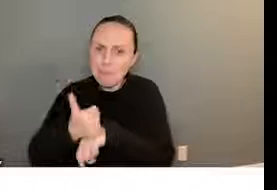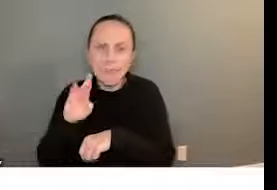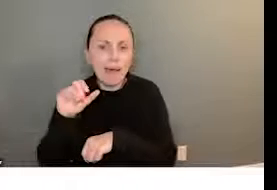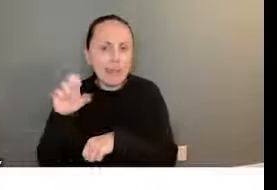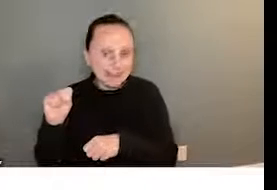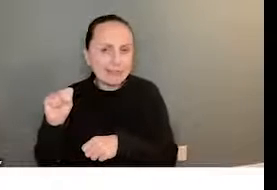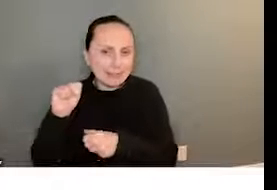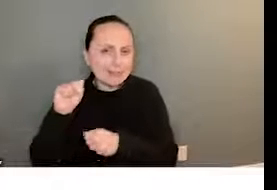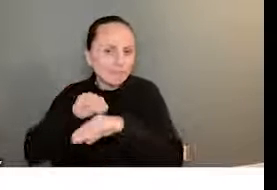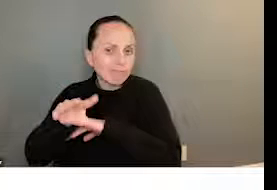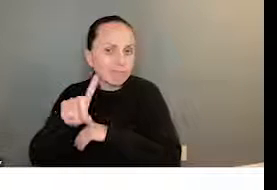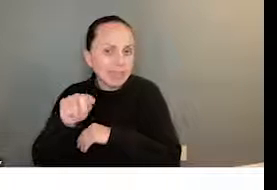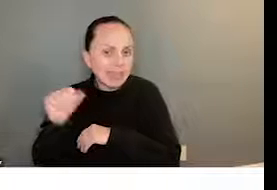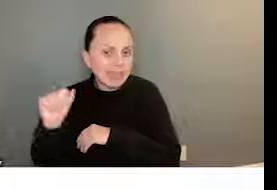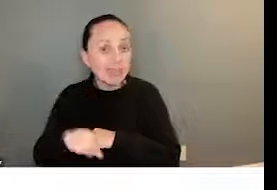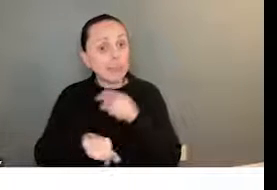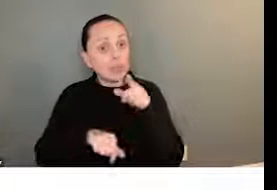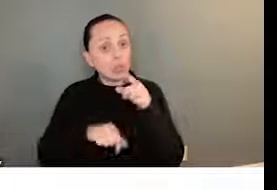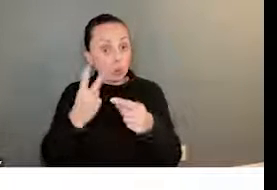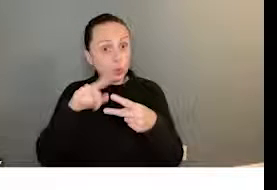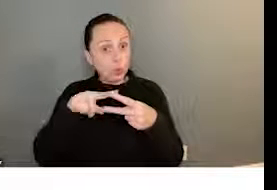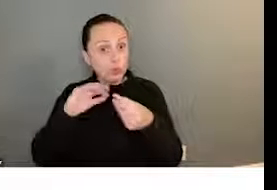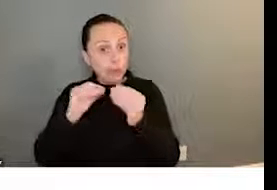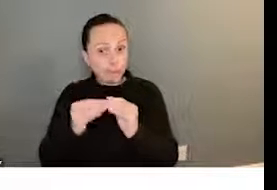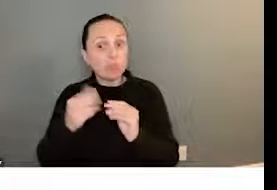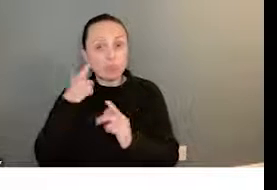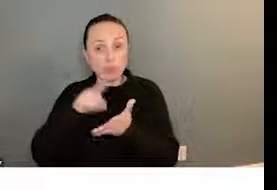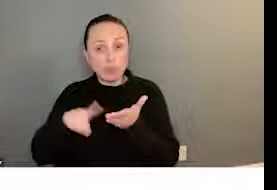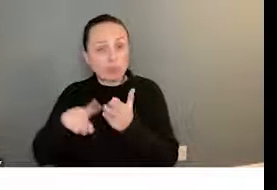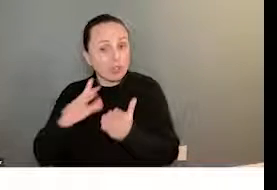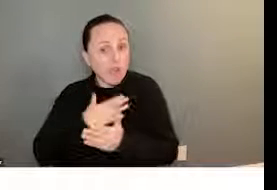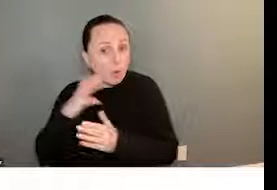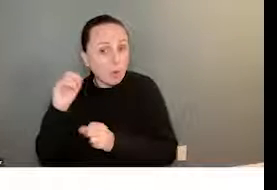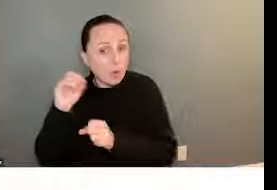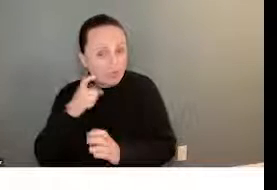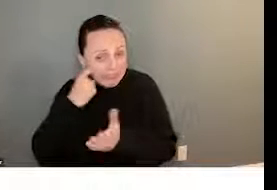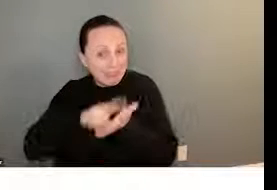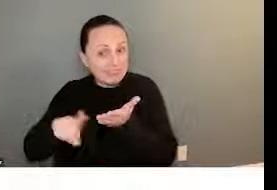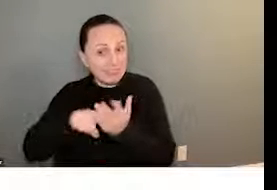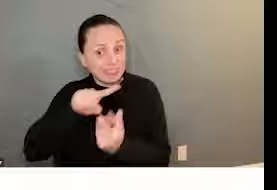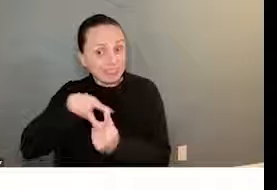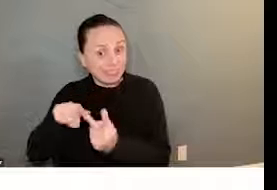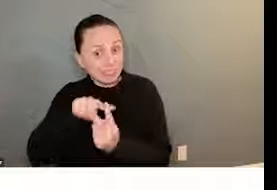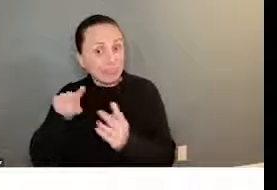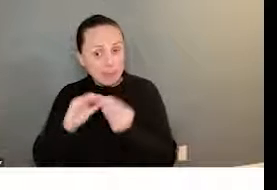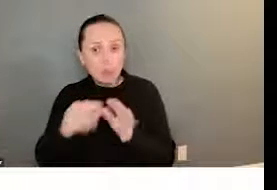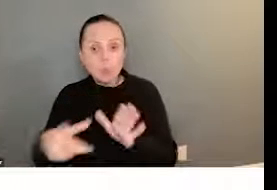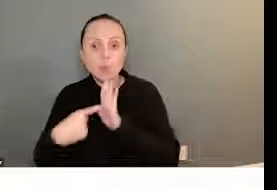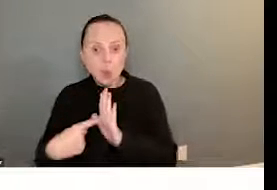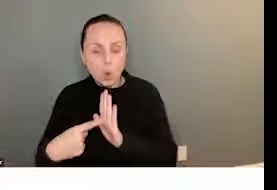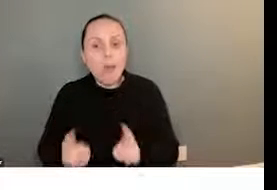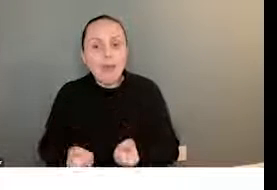know that? These two figures that you see up here from papers that our colleagues and I have done recently have demonstrated the amount